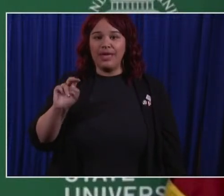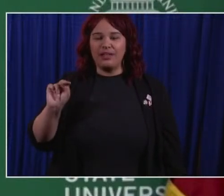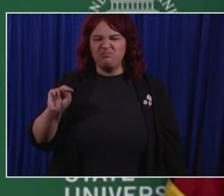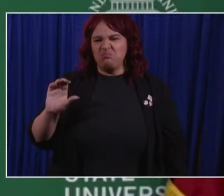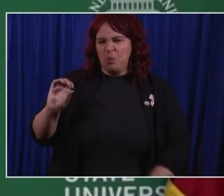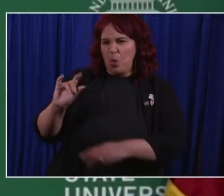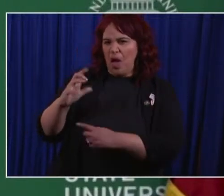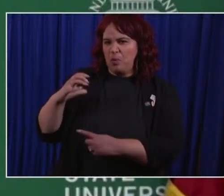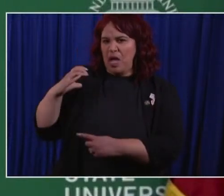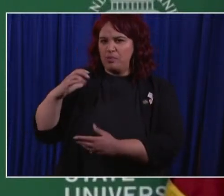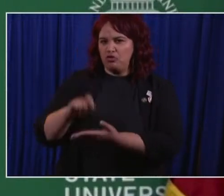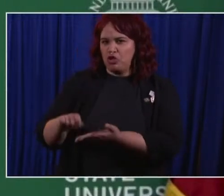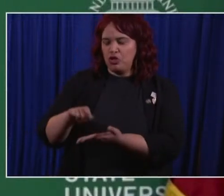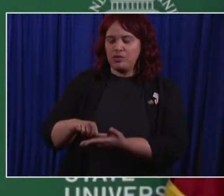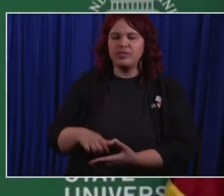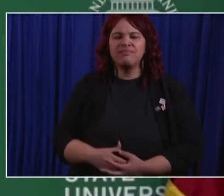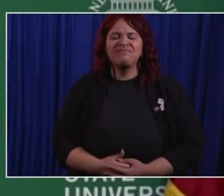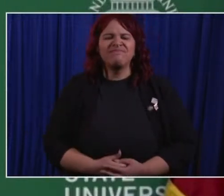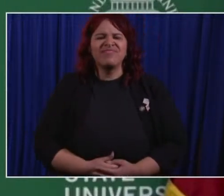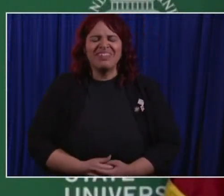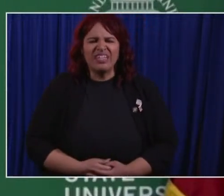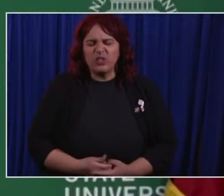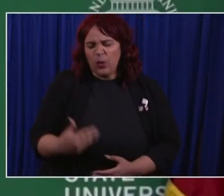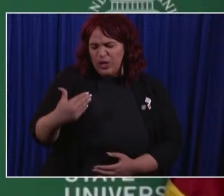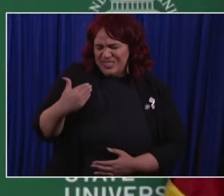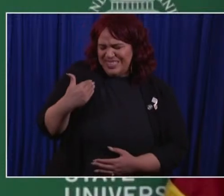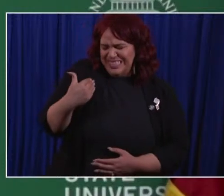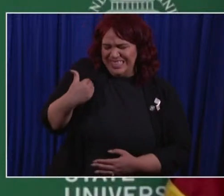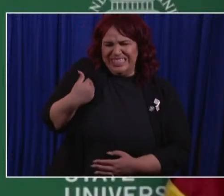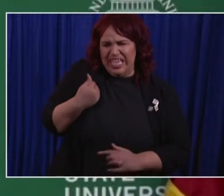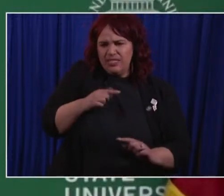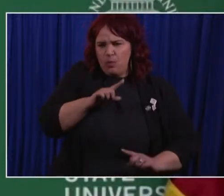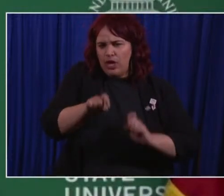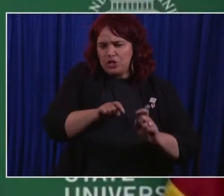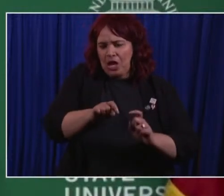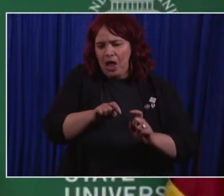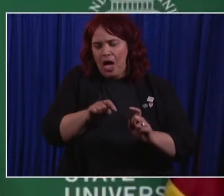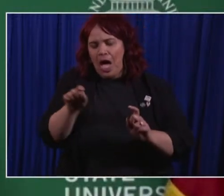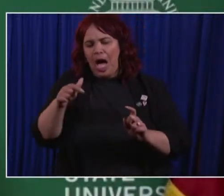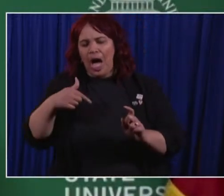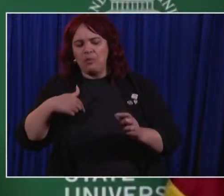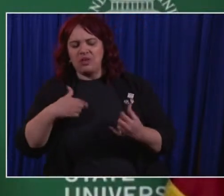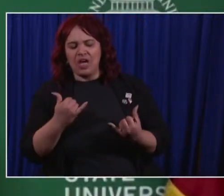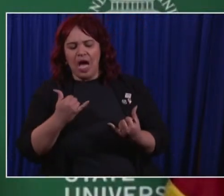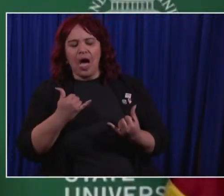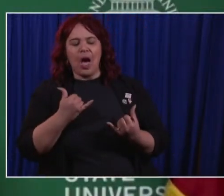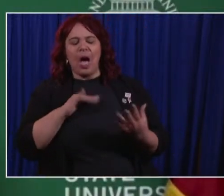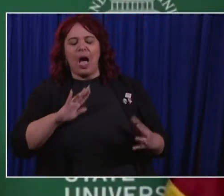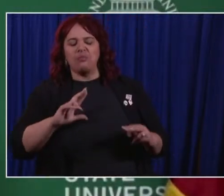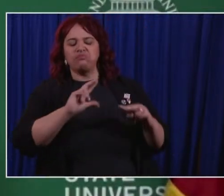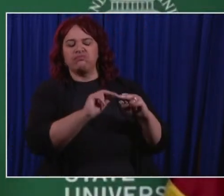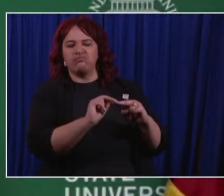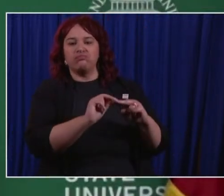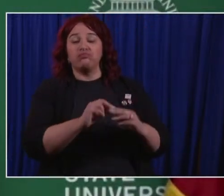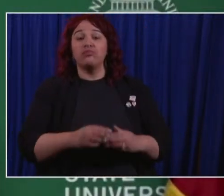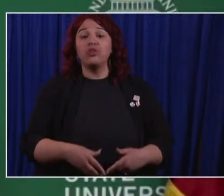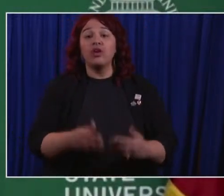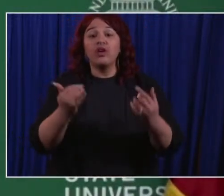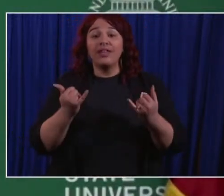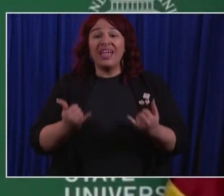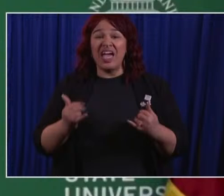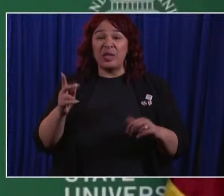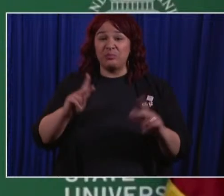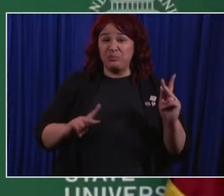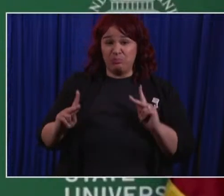up on a couple of questions that were asked earlier. As we try to incent people to get vaccinated, would